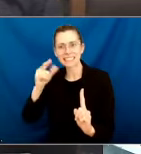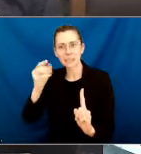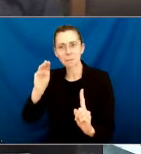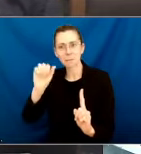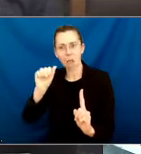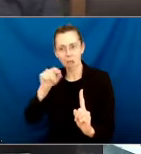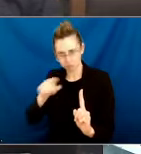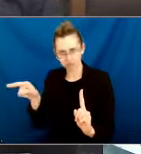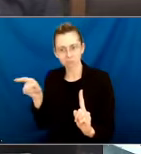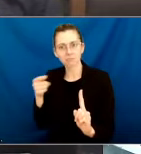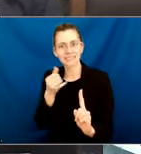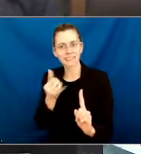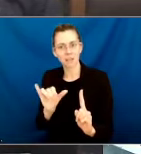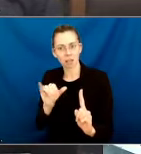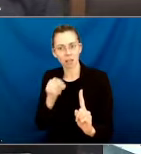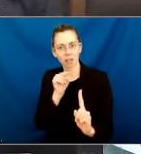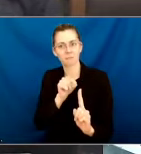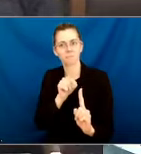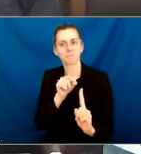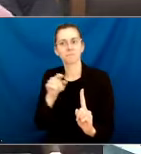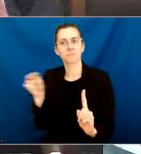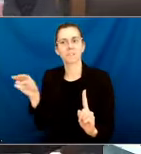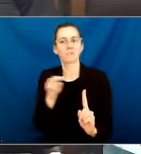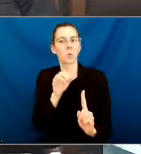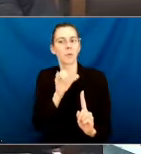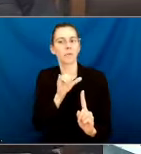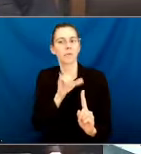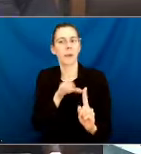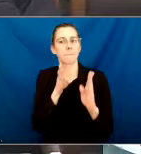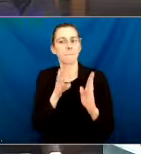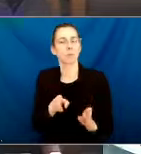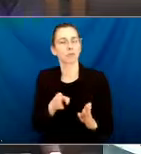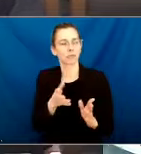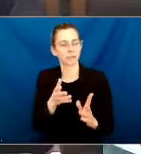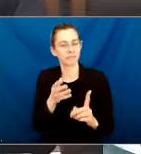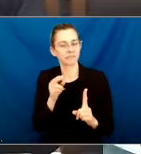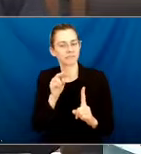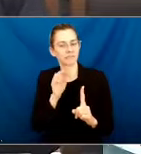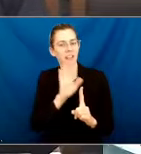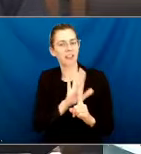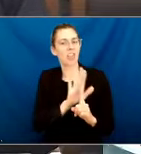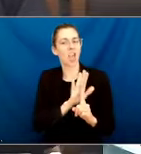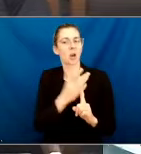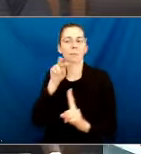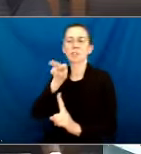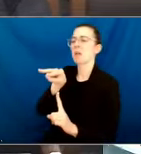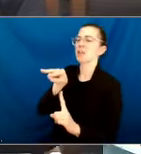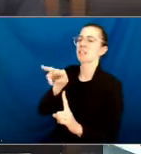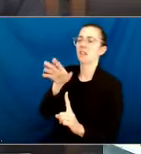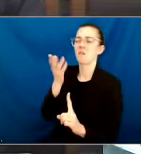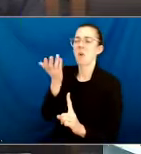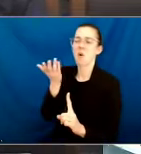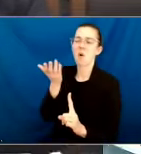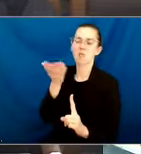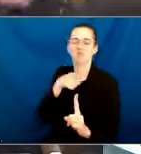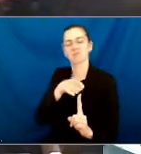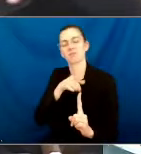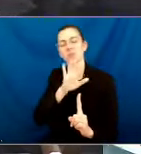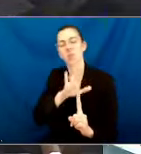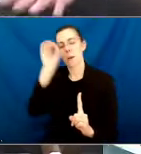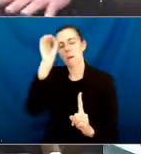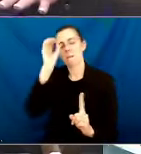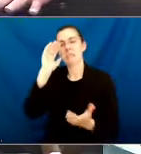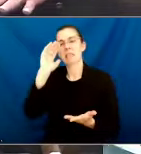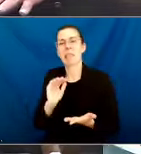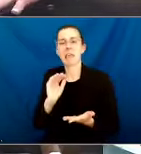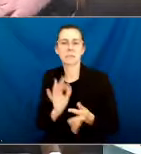decision-making groups view the individual's views as less important, less informed from